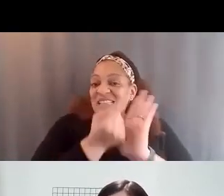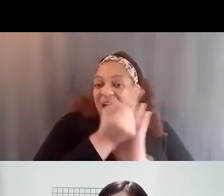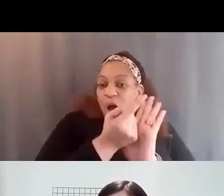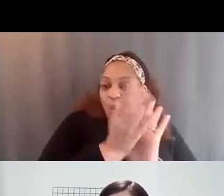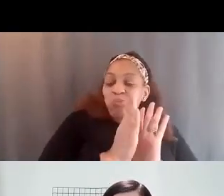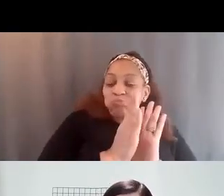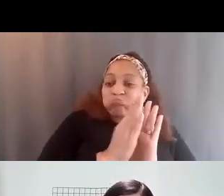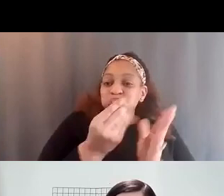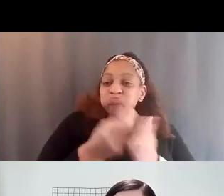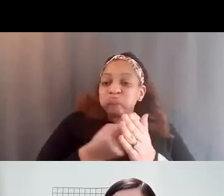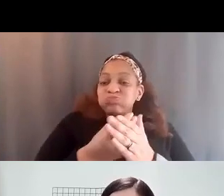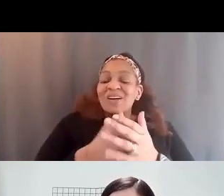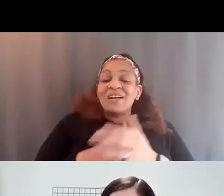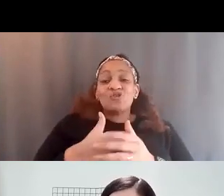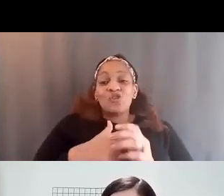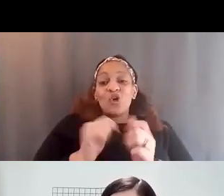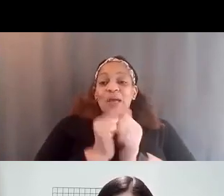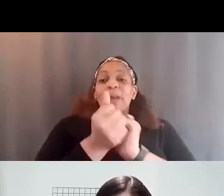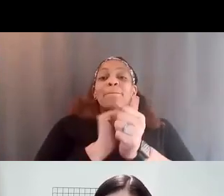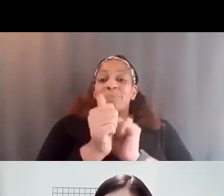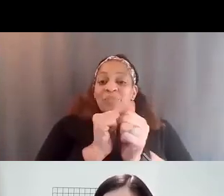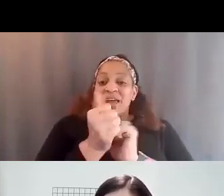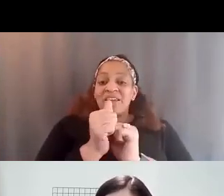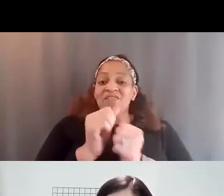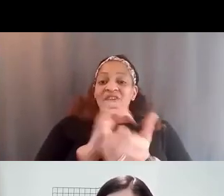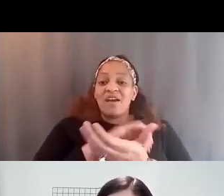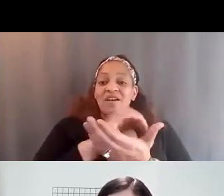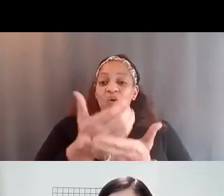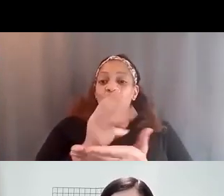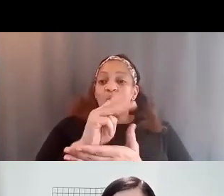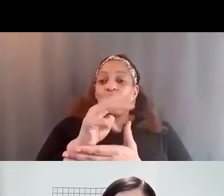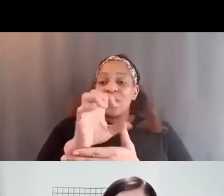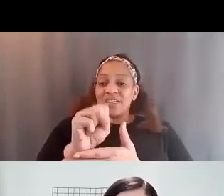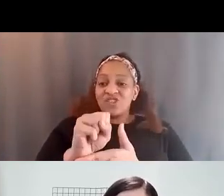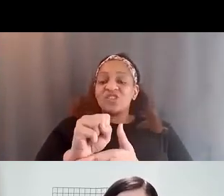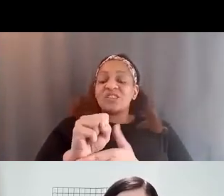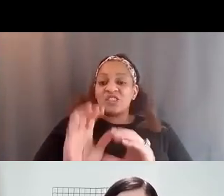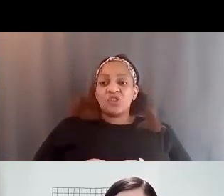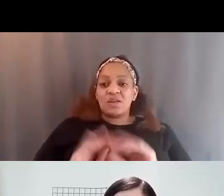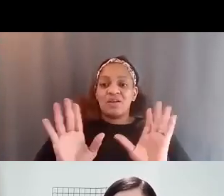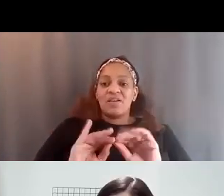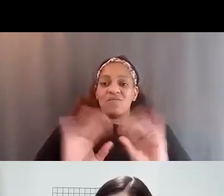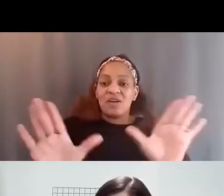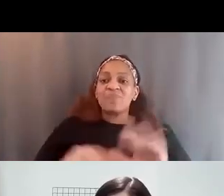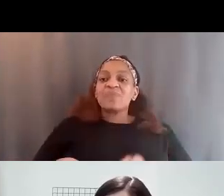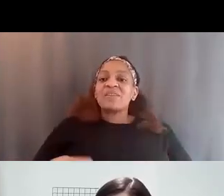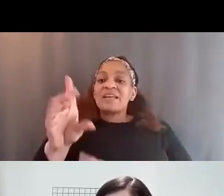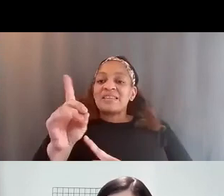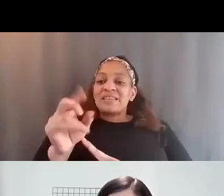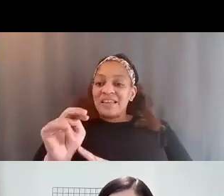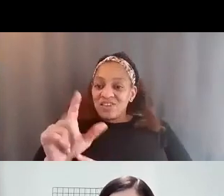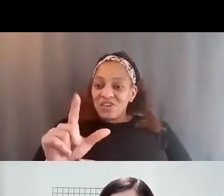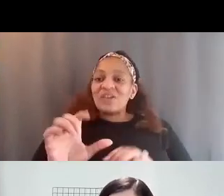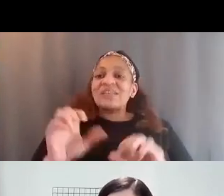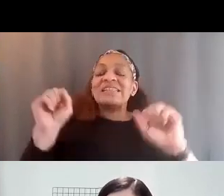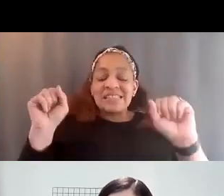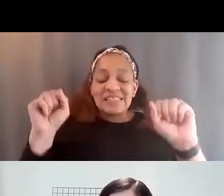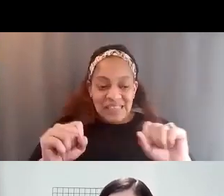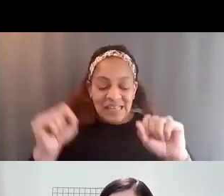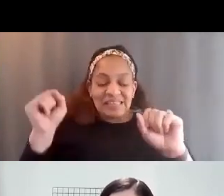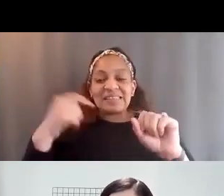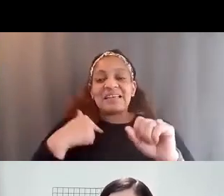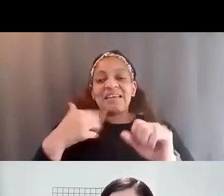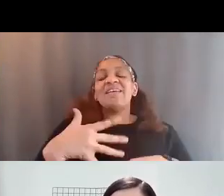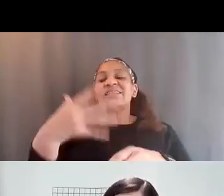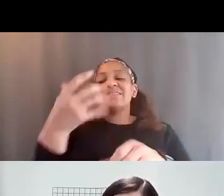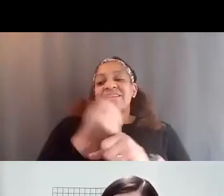that they offer good competitive wages. So just to clarify and just to, Daniel is getting paid over minimum wage,